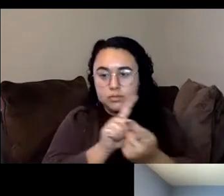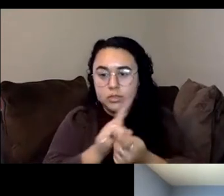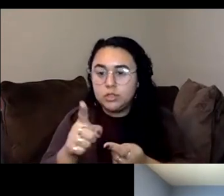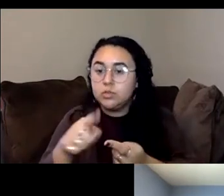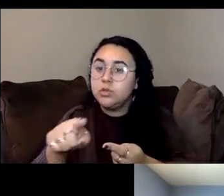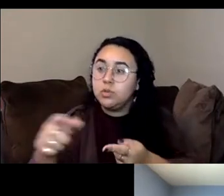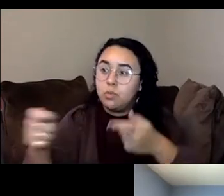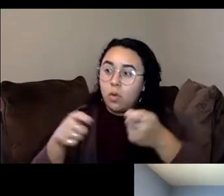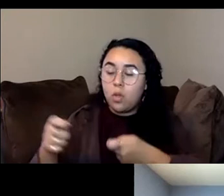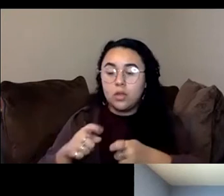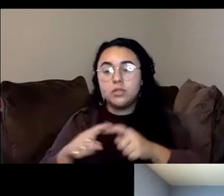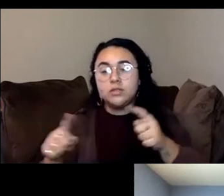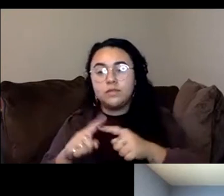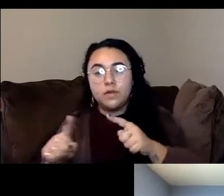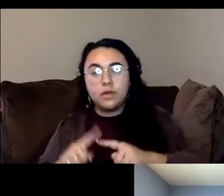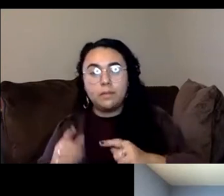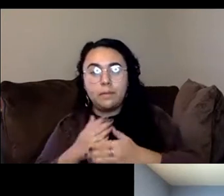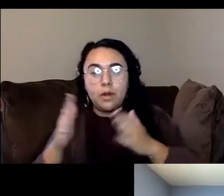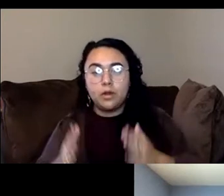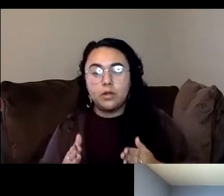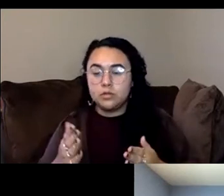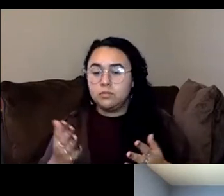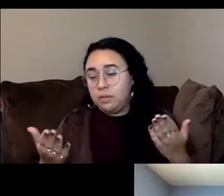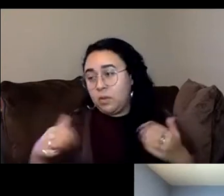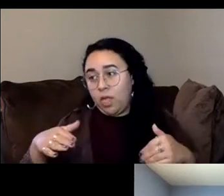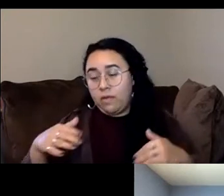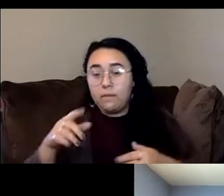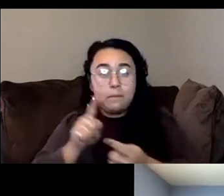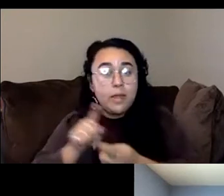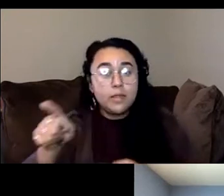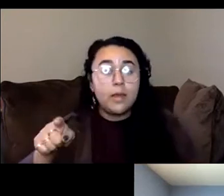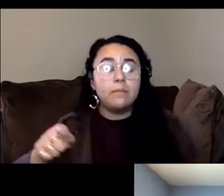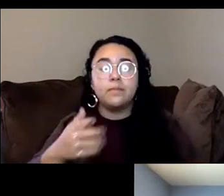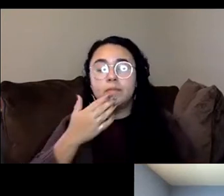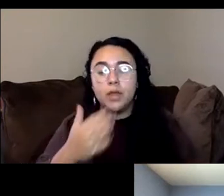not sort of have an awareness of. So yes, thank you for that question, RD.